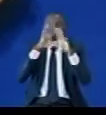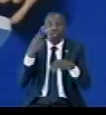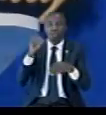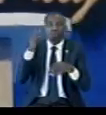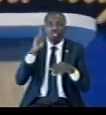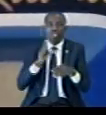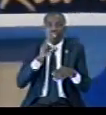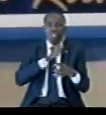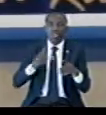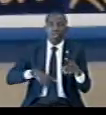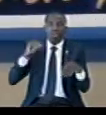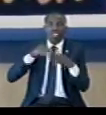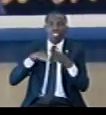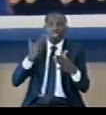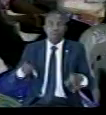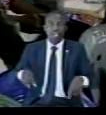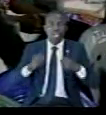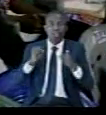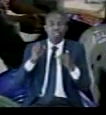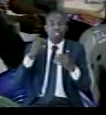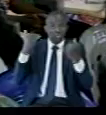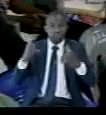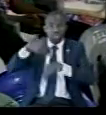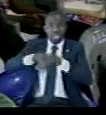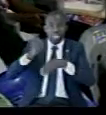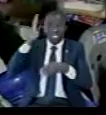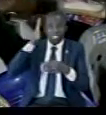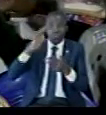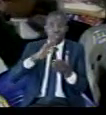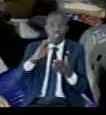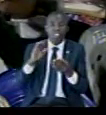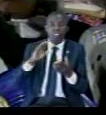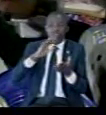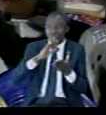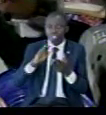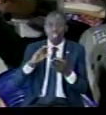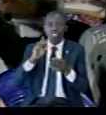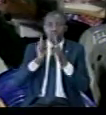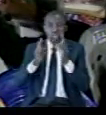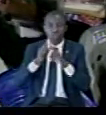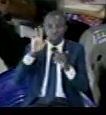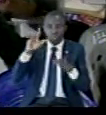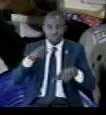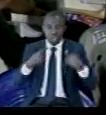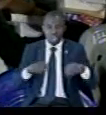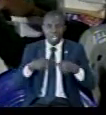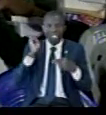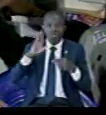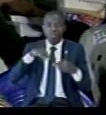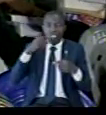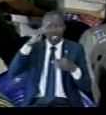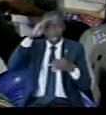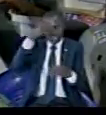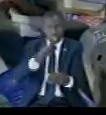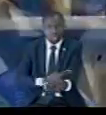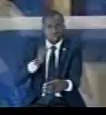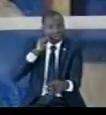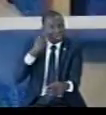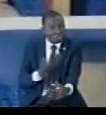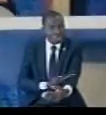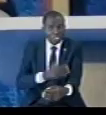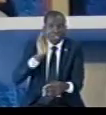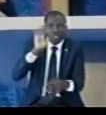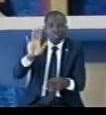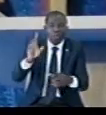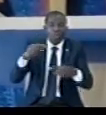tonight. It will speak to your heart. It will say, son, daughter, your sins